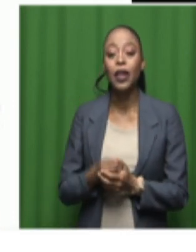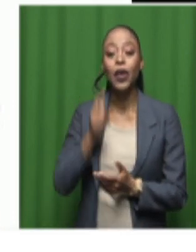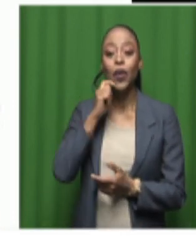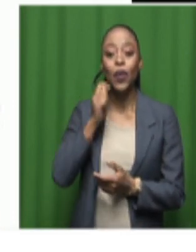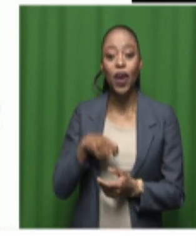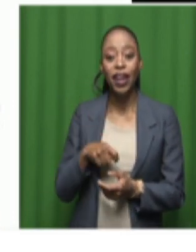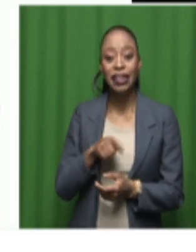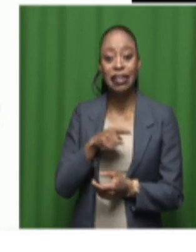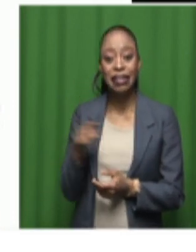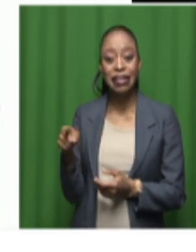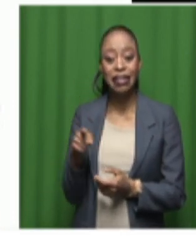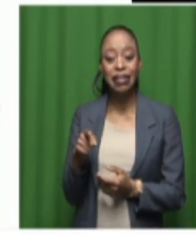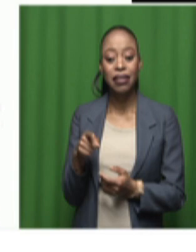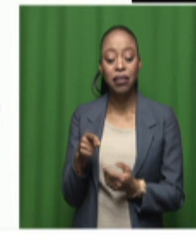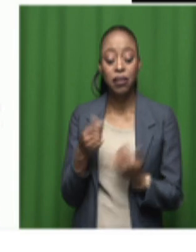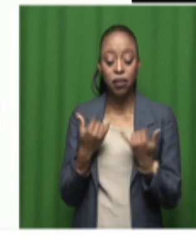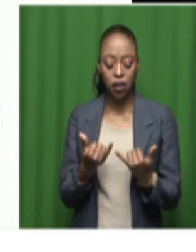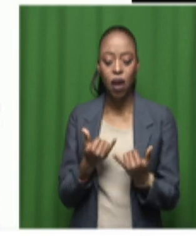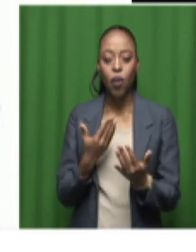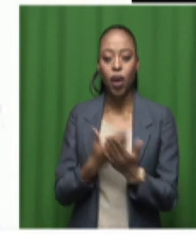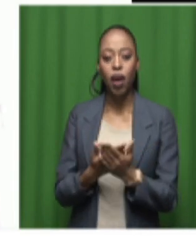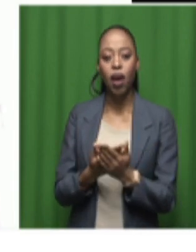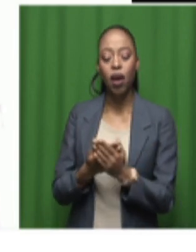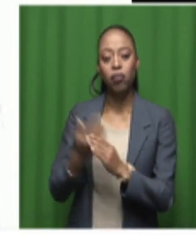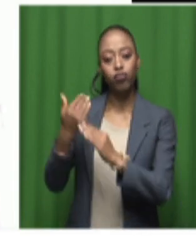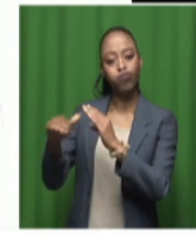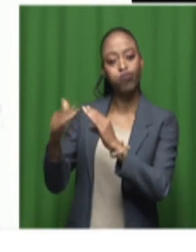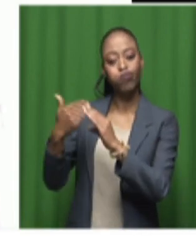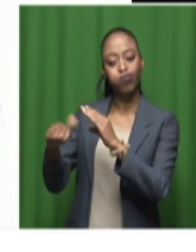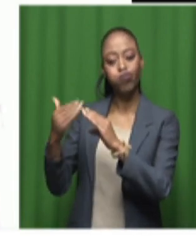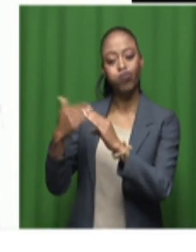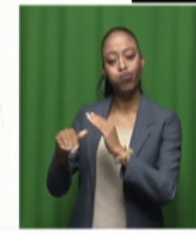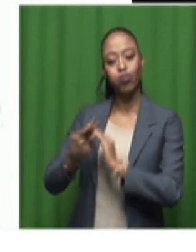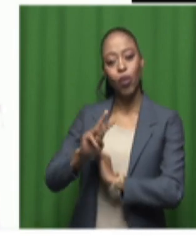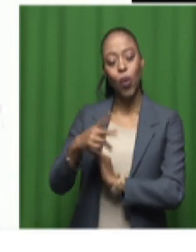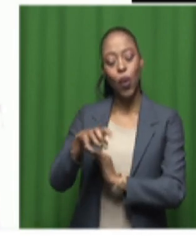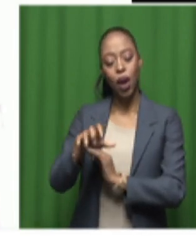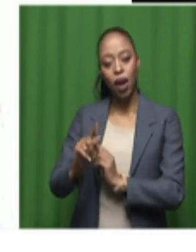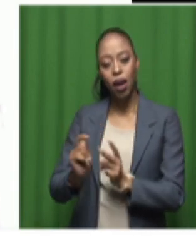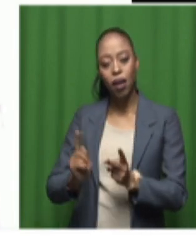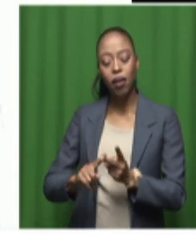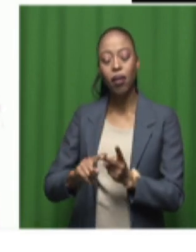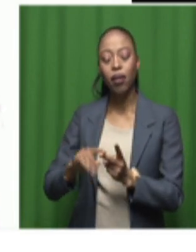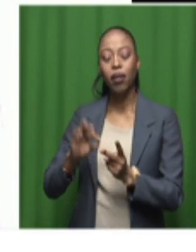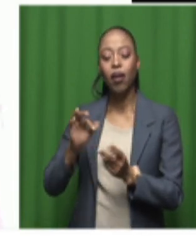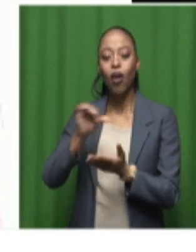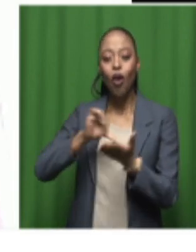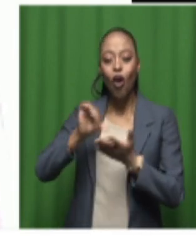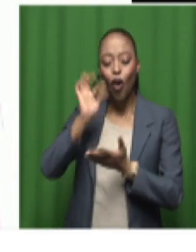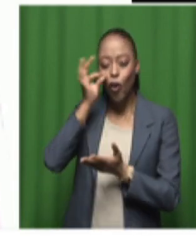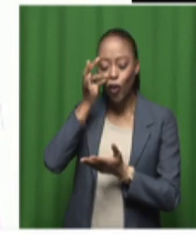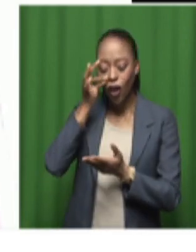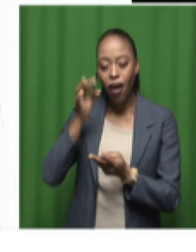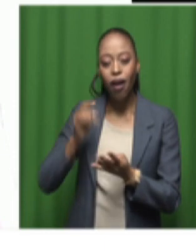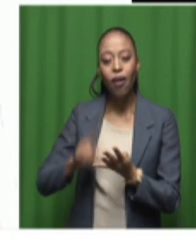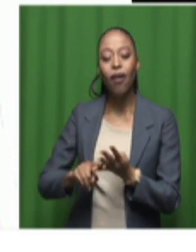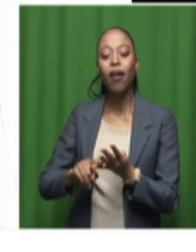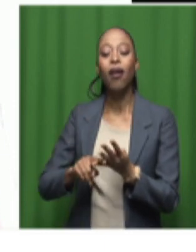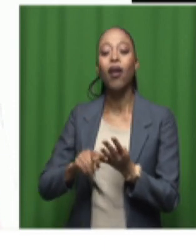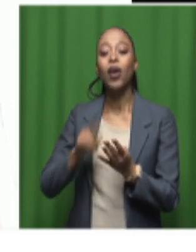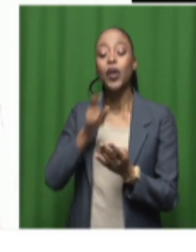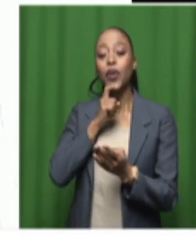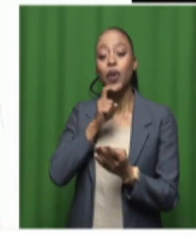Ukraine is now able to start exporting some wheat, some sunflower from their silos in the Black